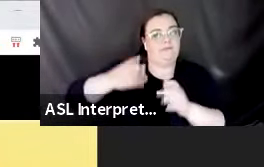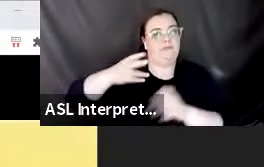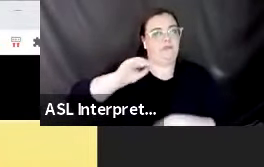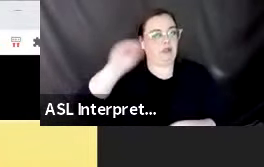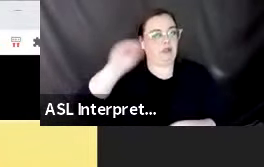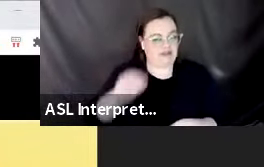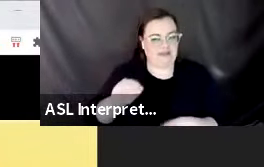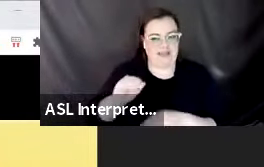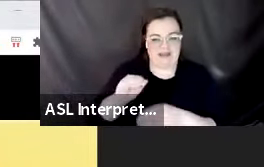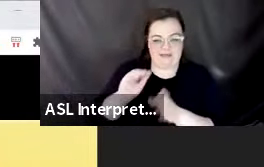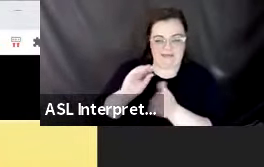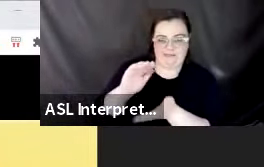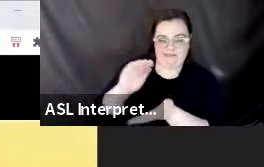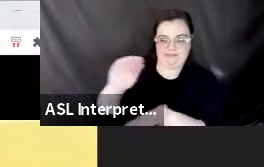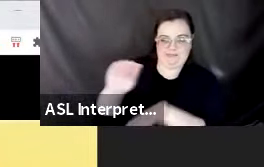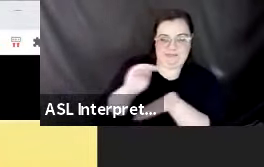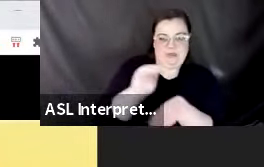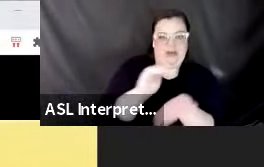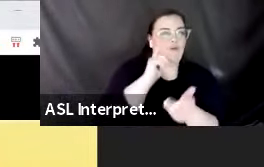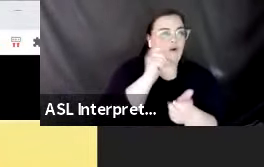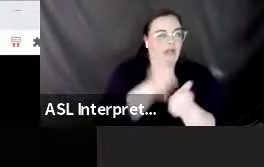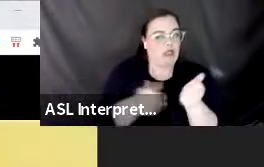of conflict.